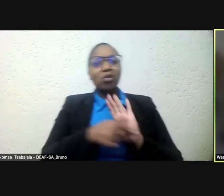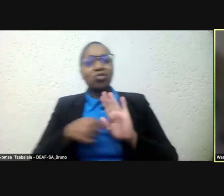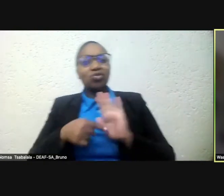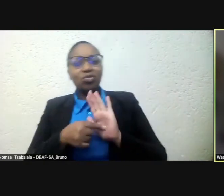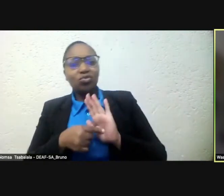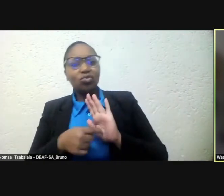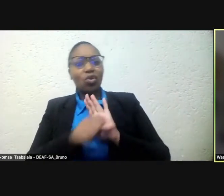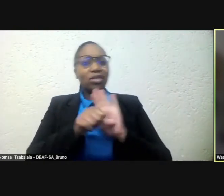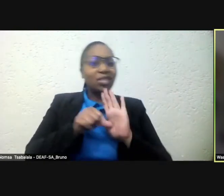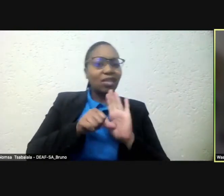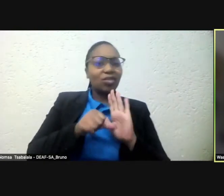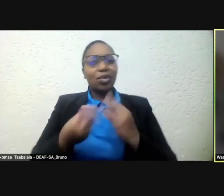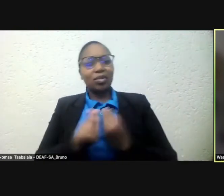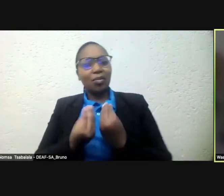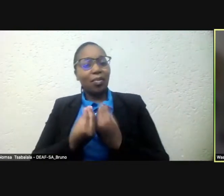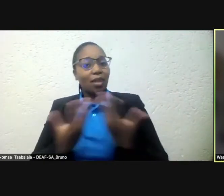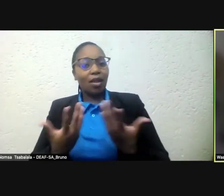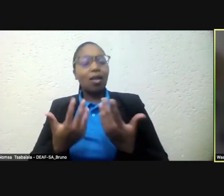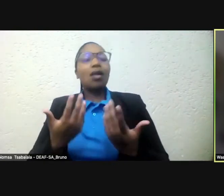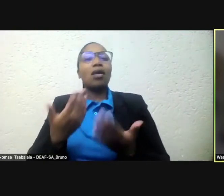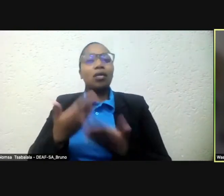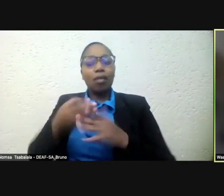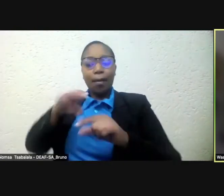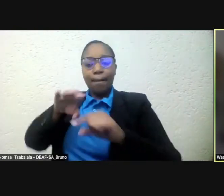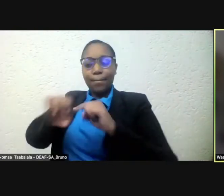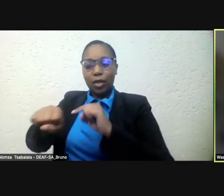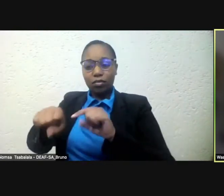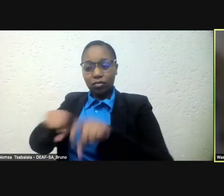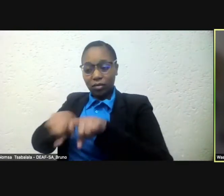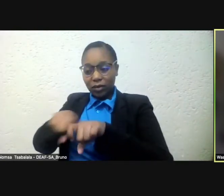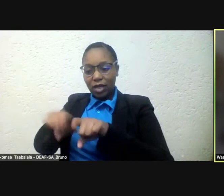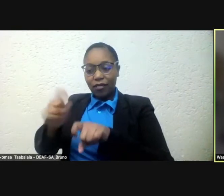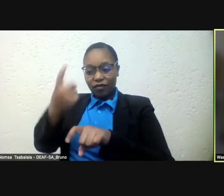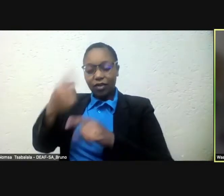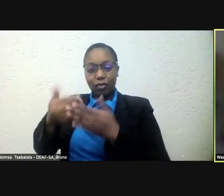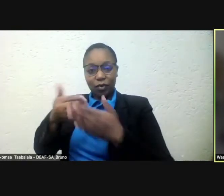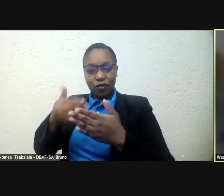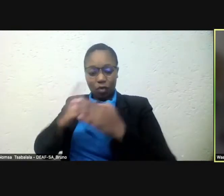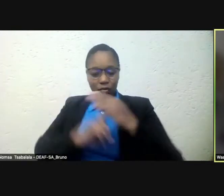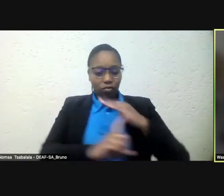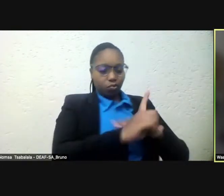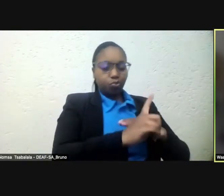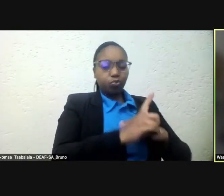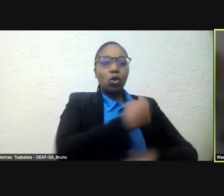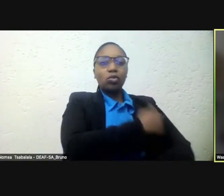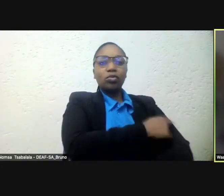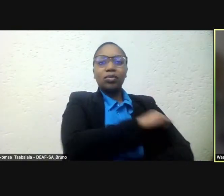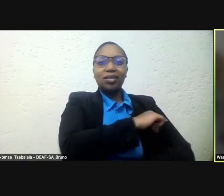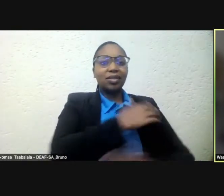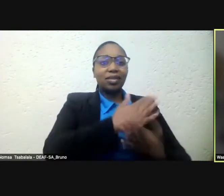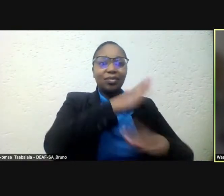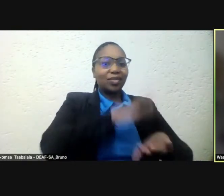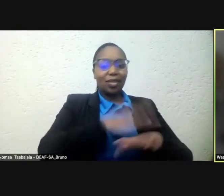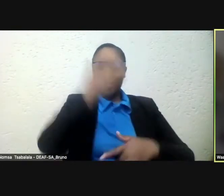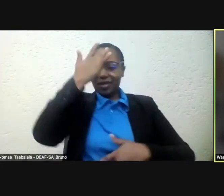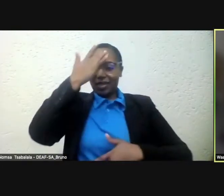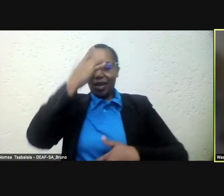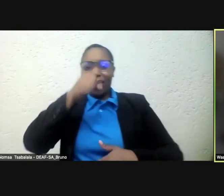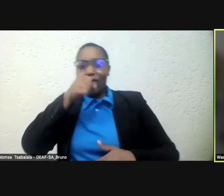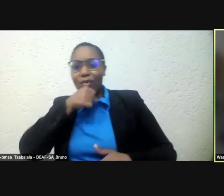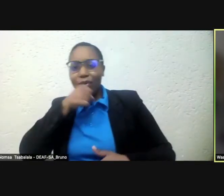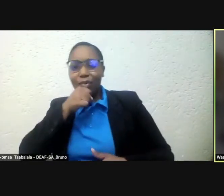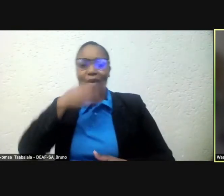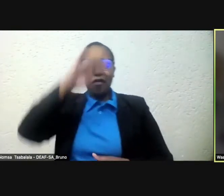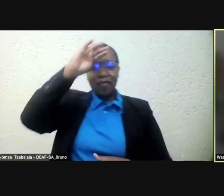up incidentally positive patients who may not really be sick or have other symptoms of COVID. Another thing,